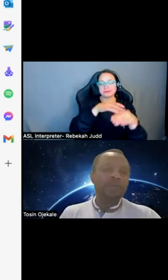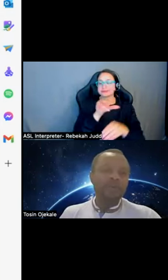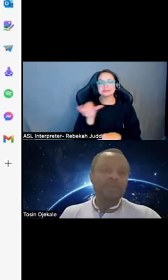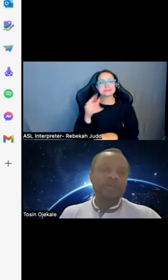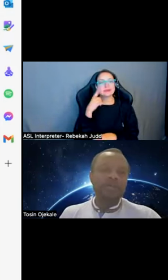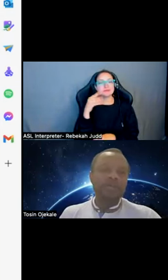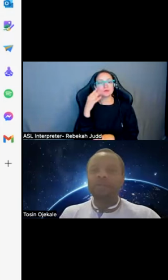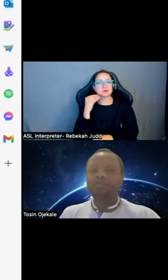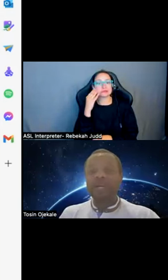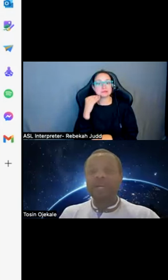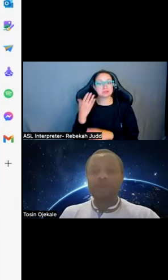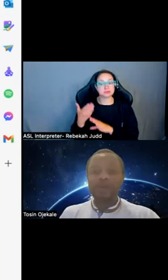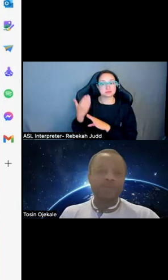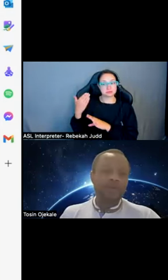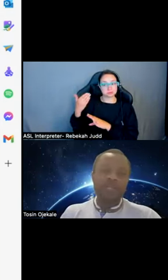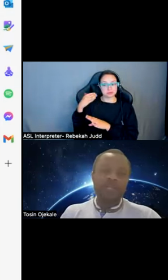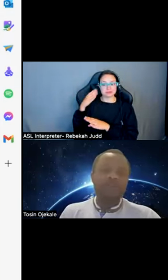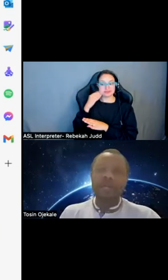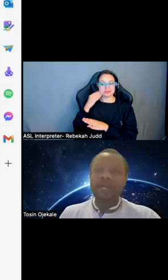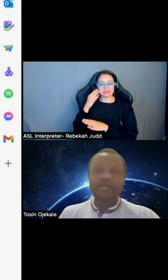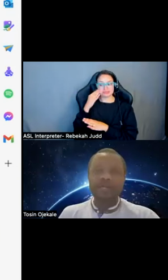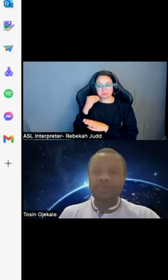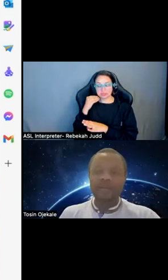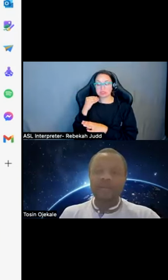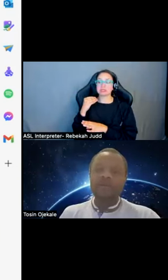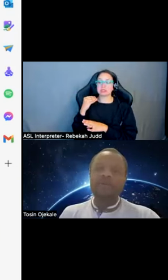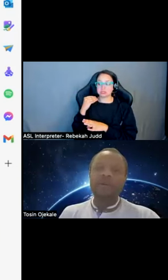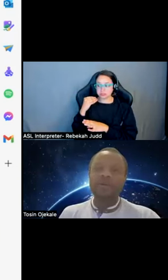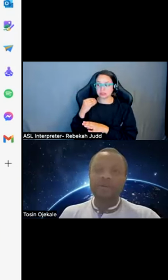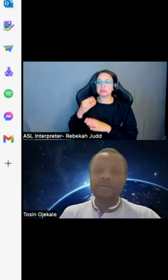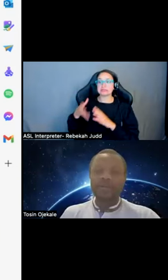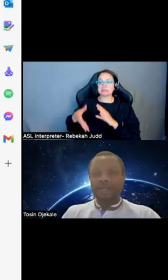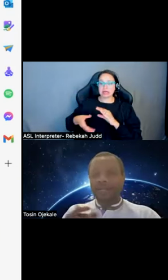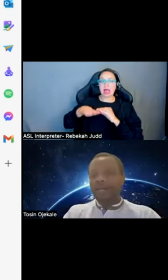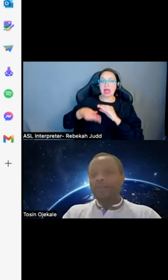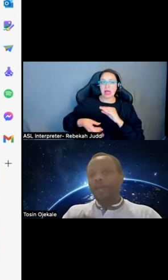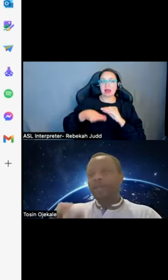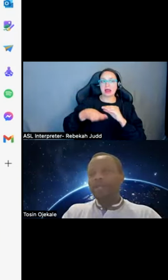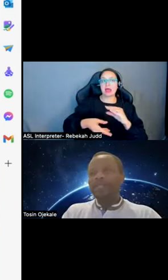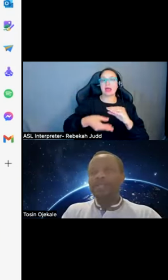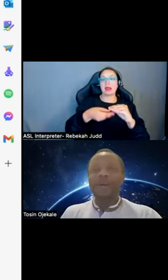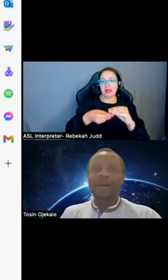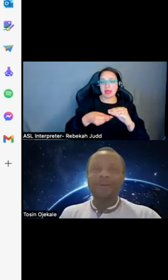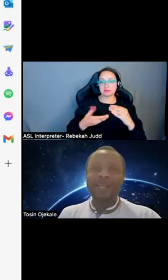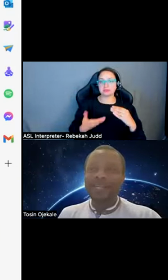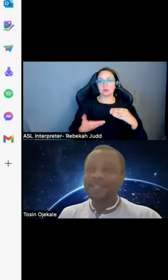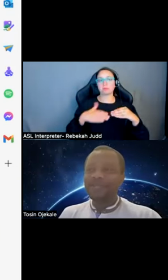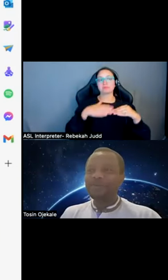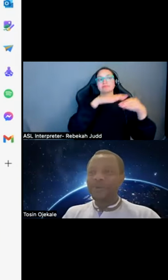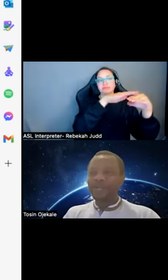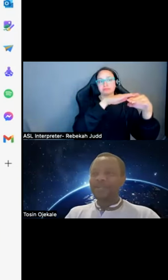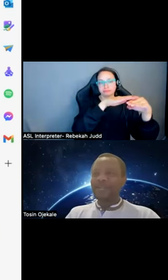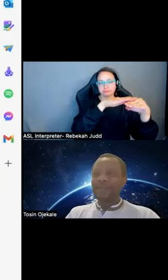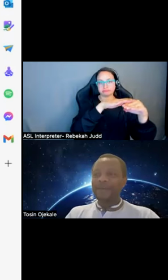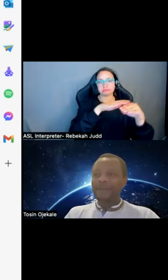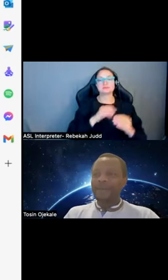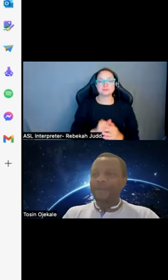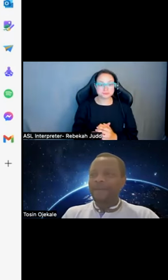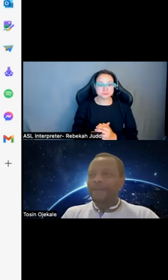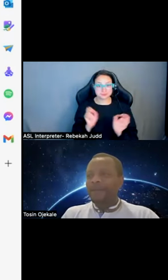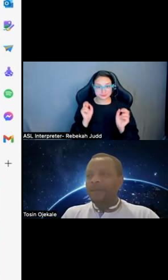the previous exposure, experience, whatever you come across. That way, it's going to accumulate at some point,